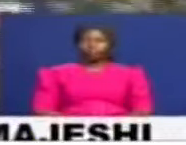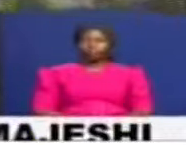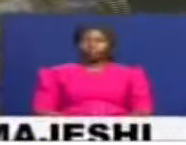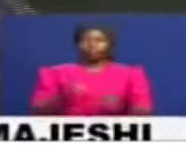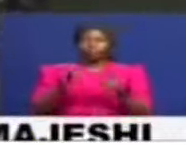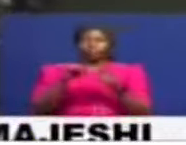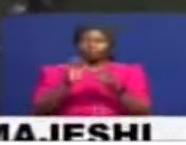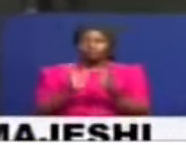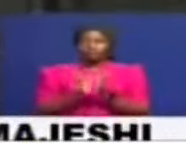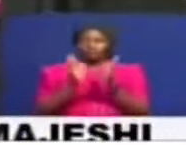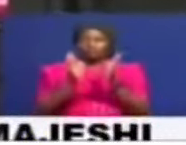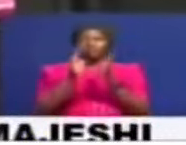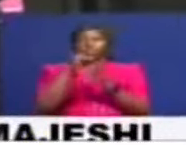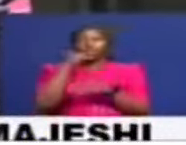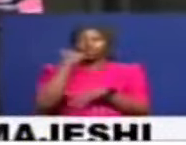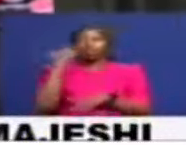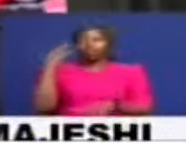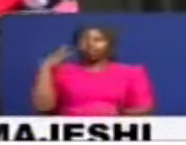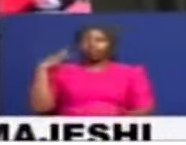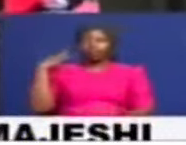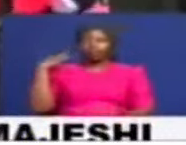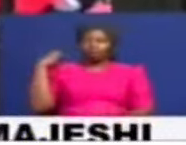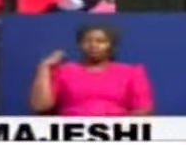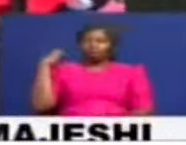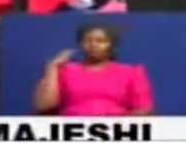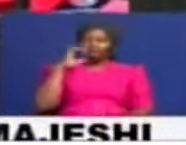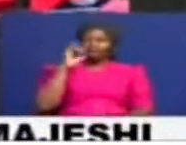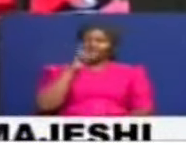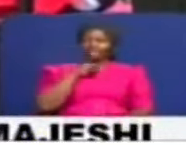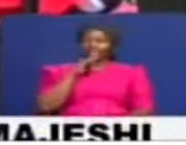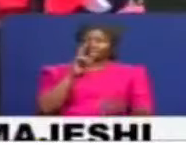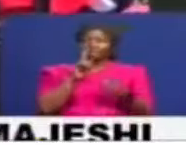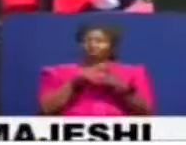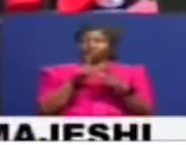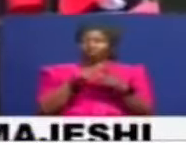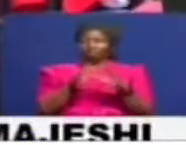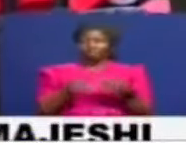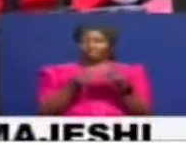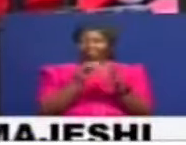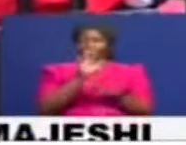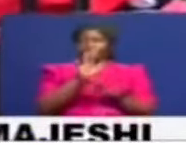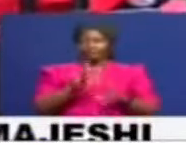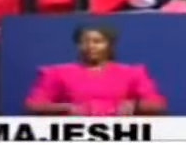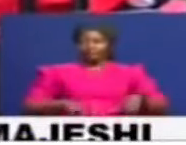even received a statement from Major Retired Philip Moy, who served together.